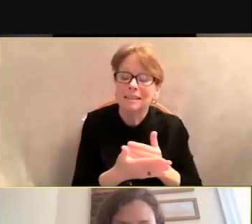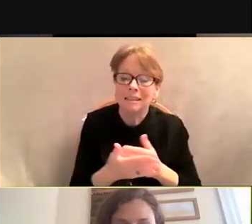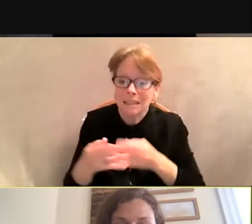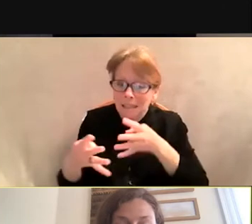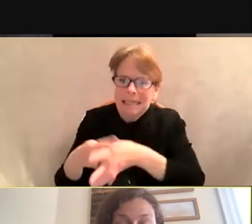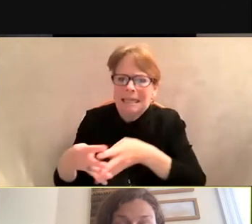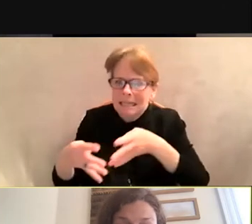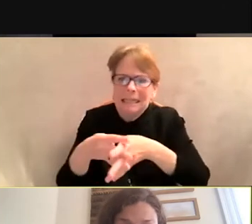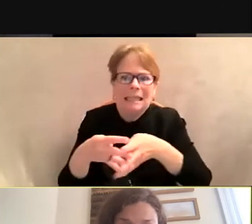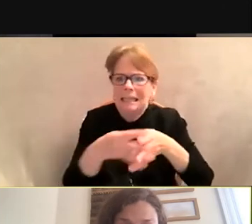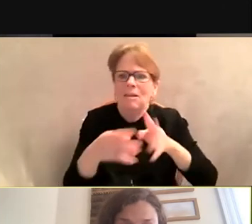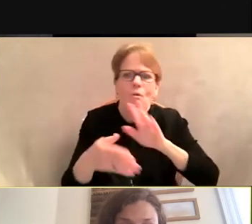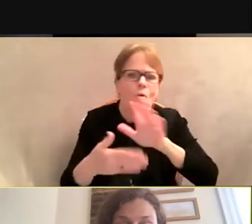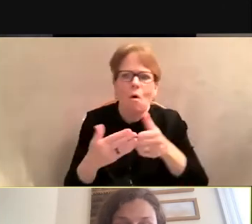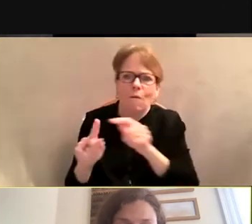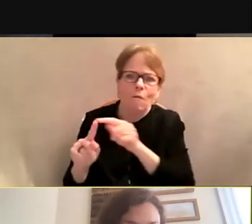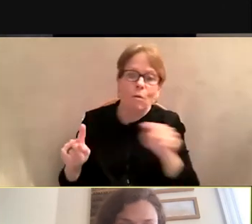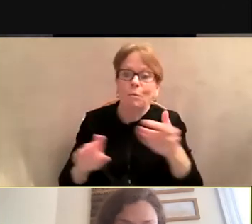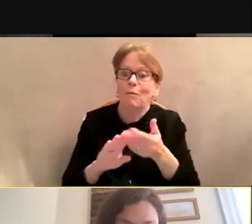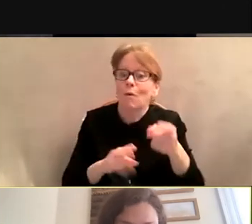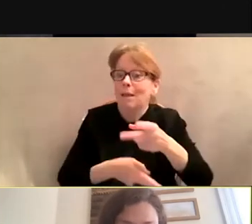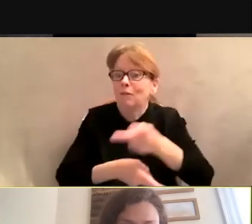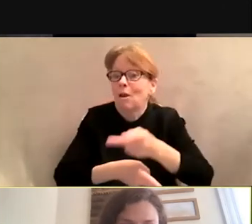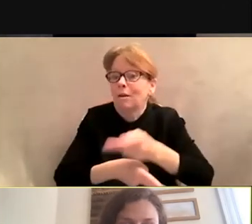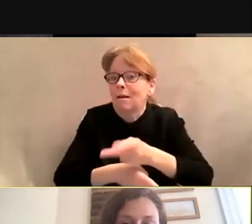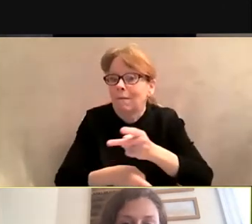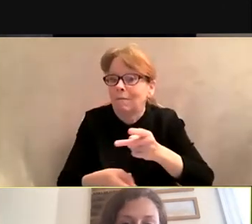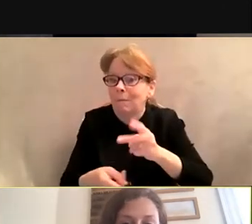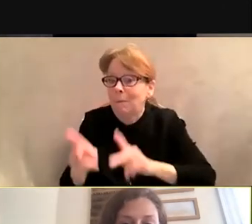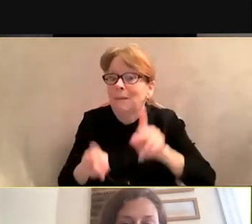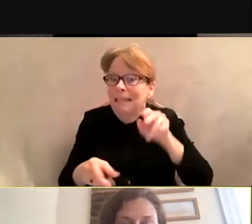care for patients in the hospitals, to name just a few.